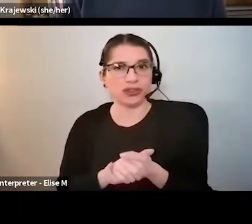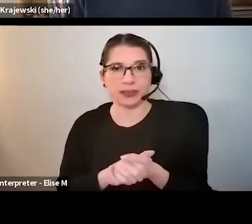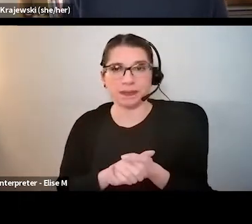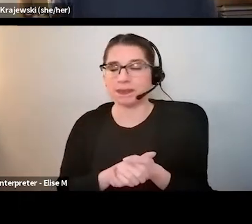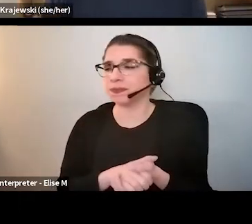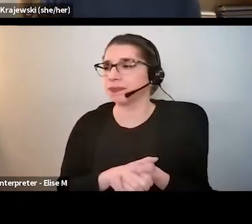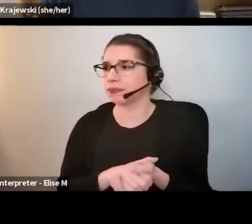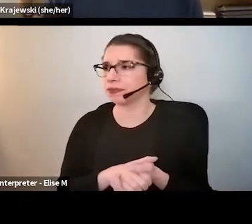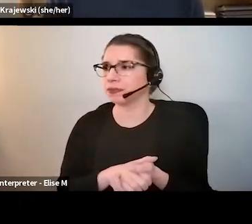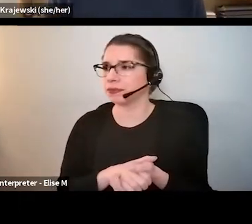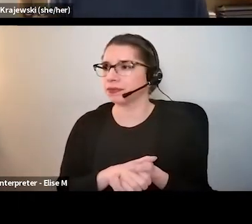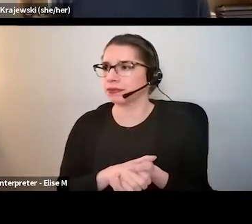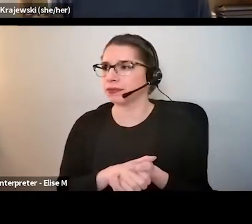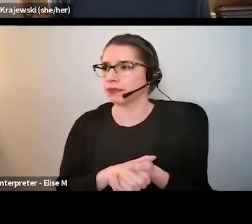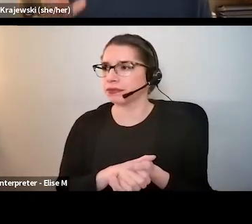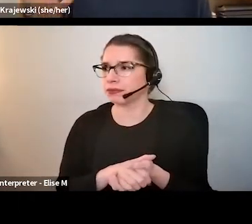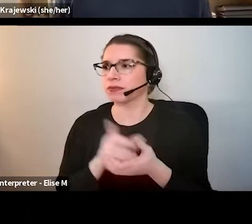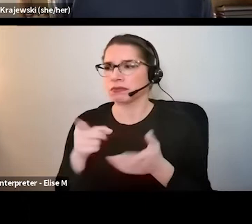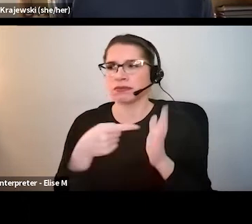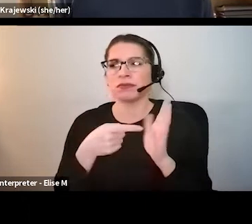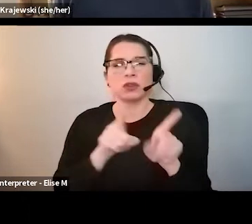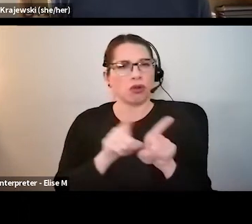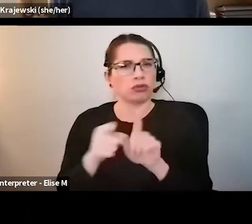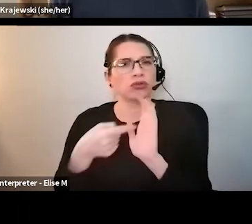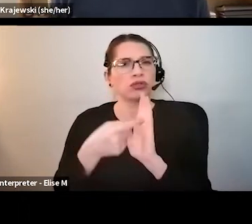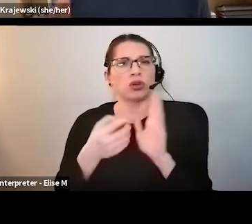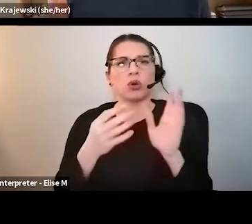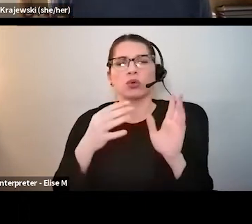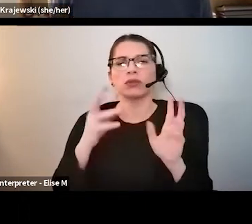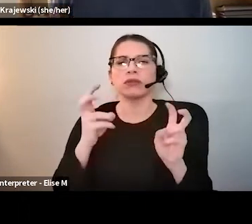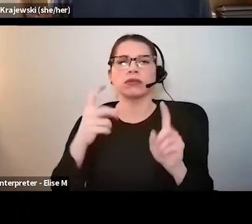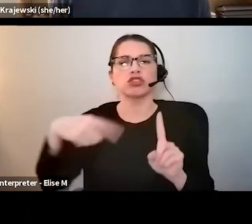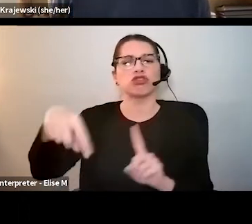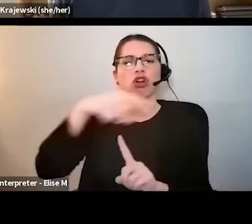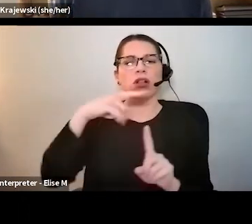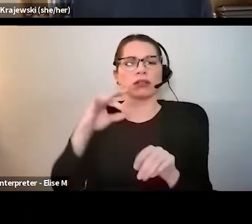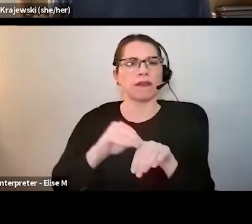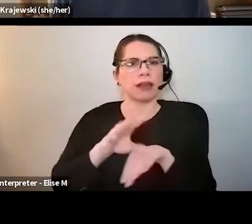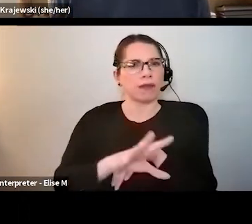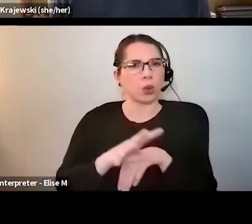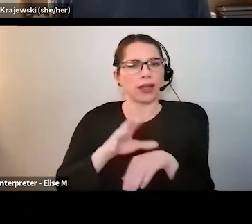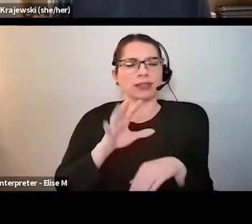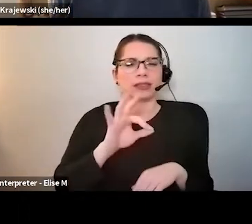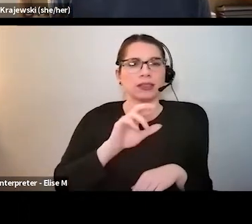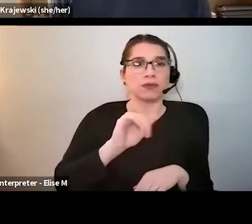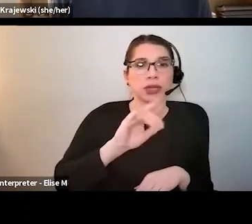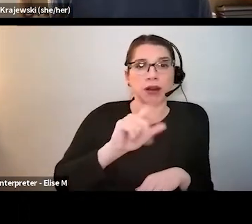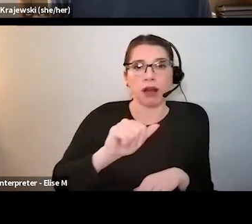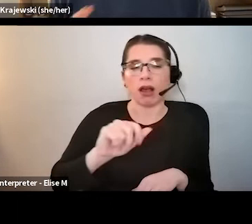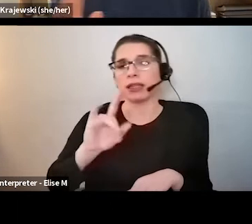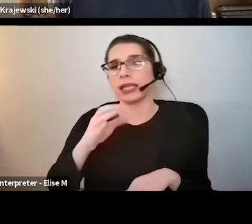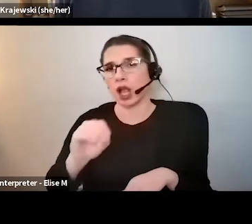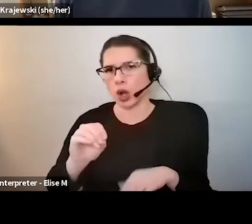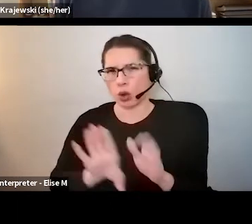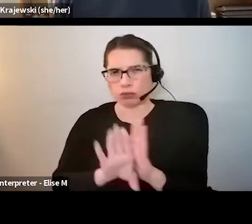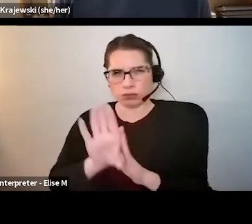The exhibition also explores circles of influence that Frida and Diego cultivated throughout their lives.